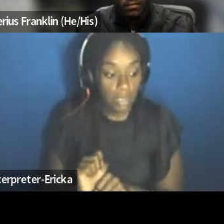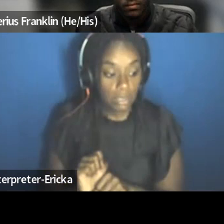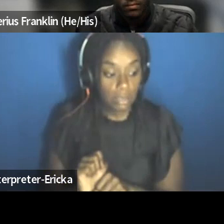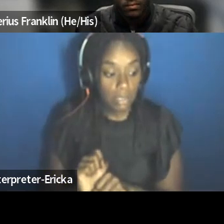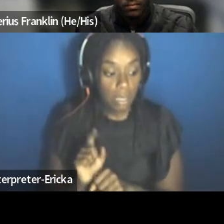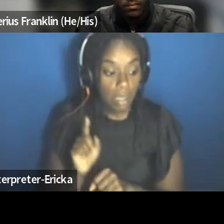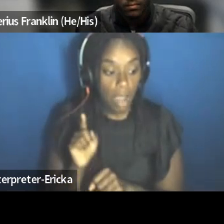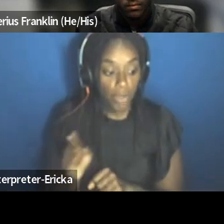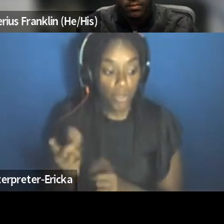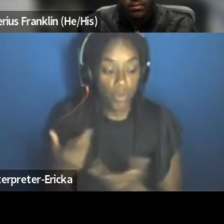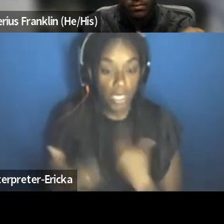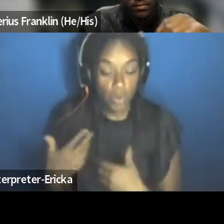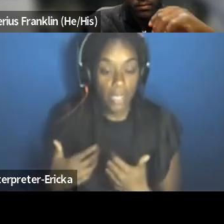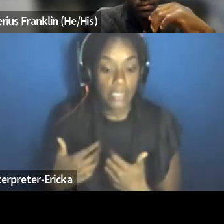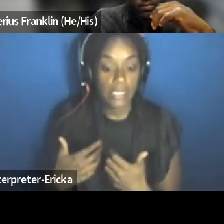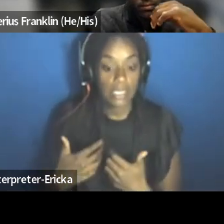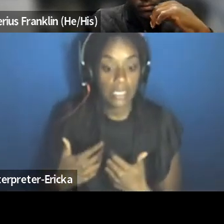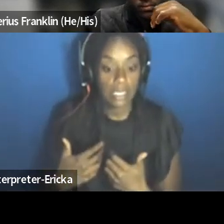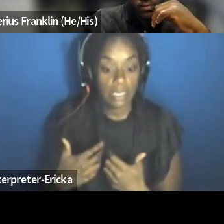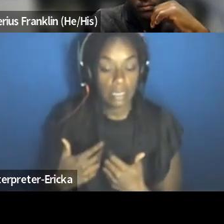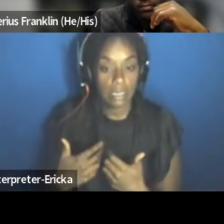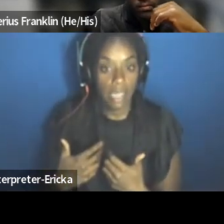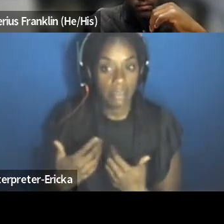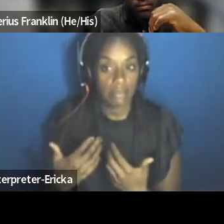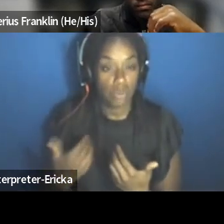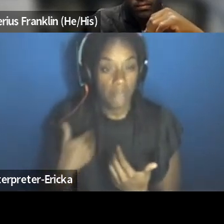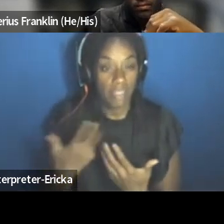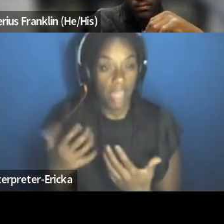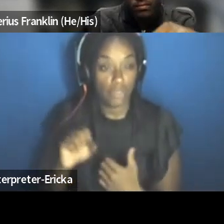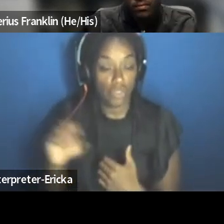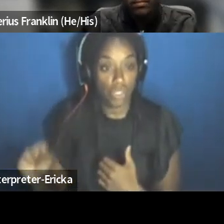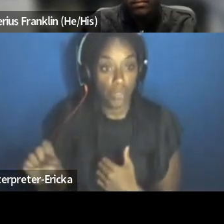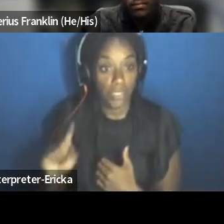interacting with people and their Social Security questions a lot at your job?